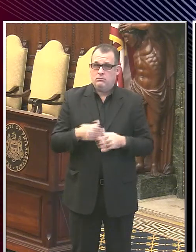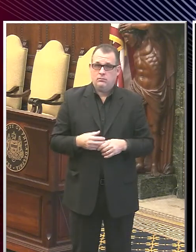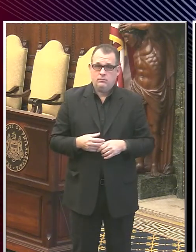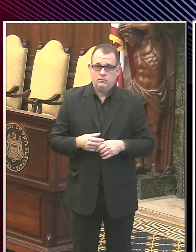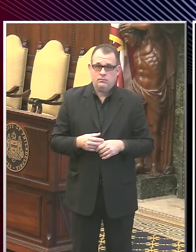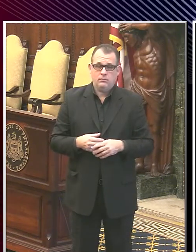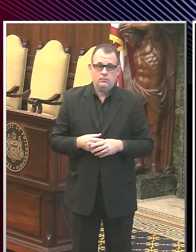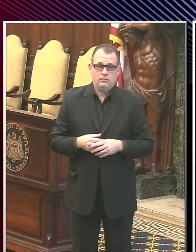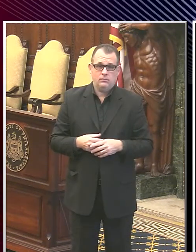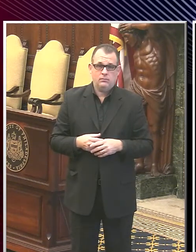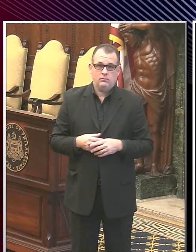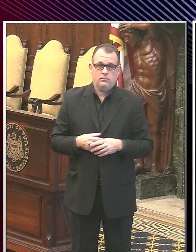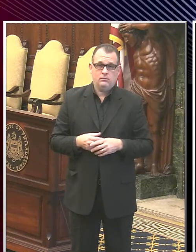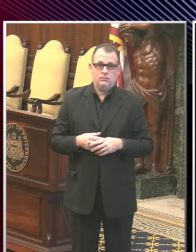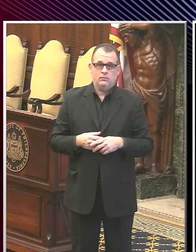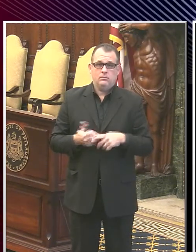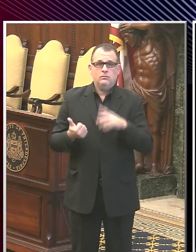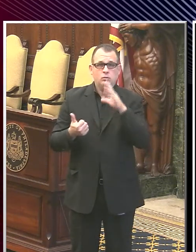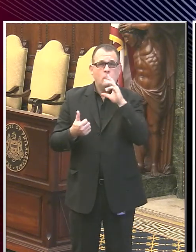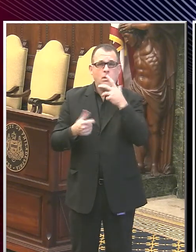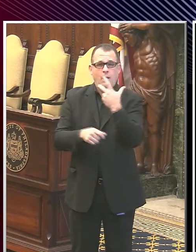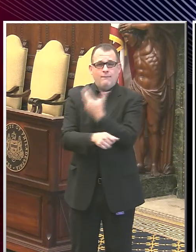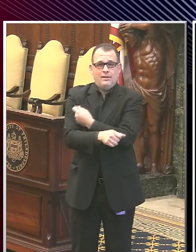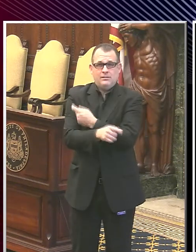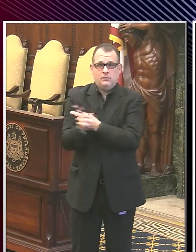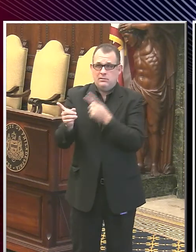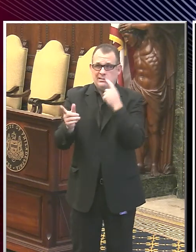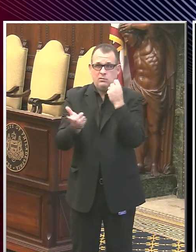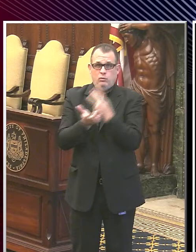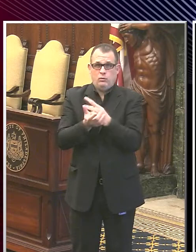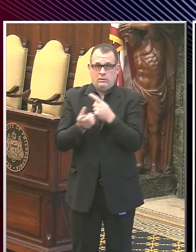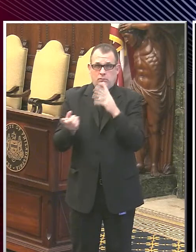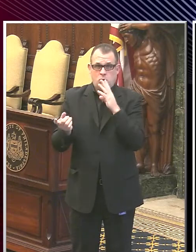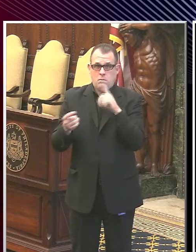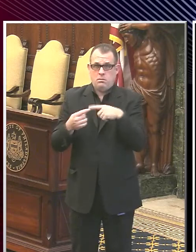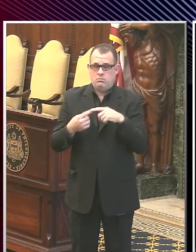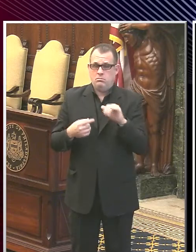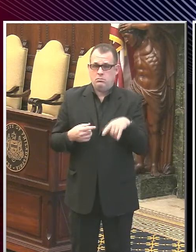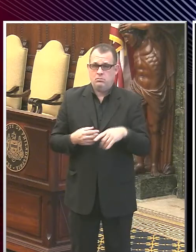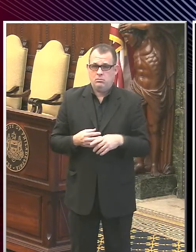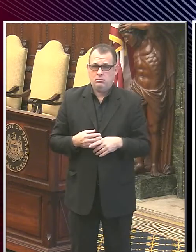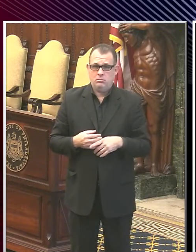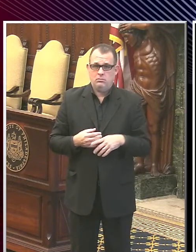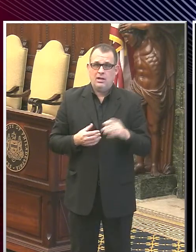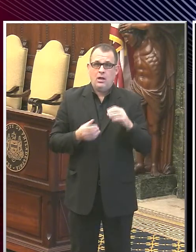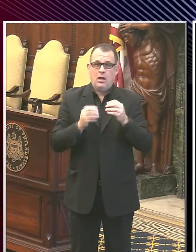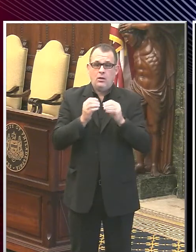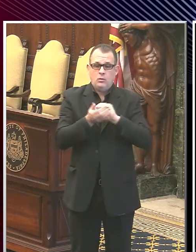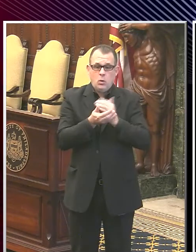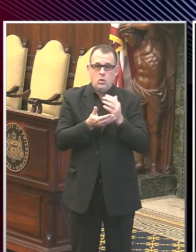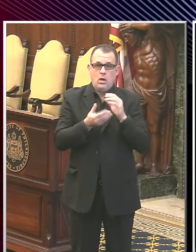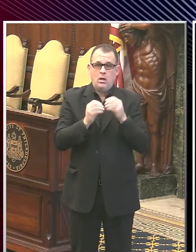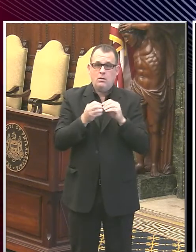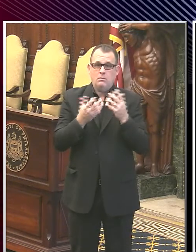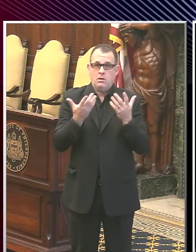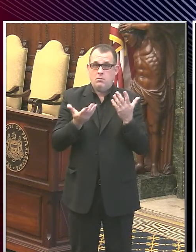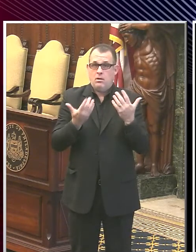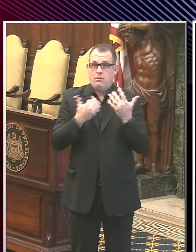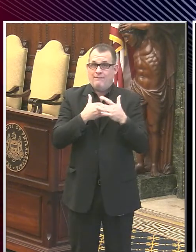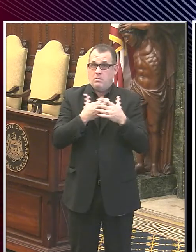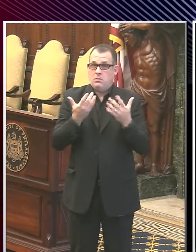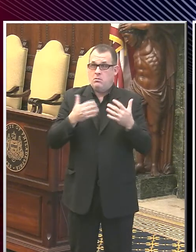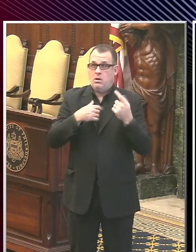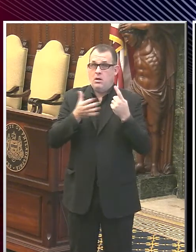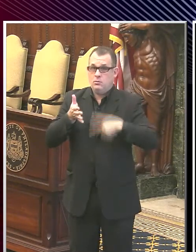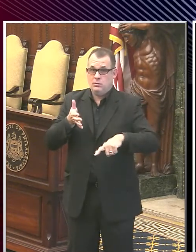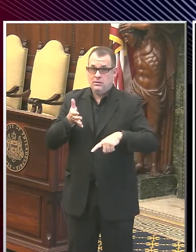vaccine approvals with the vaccine doses possibly being available as early as next week for